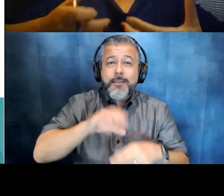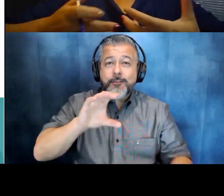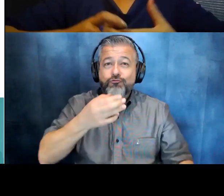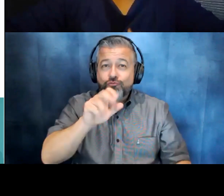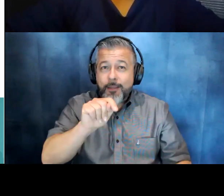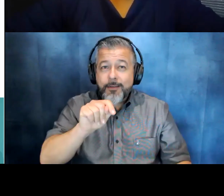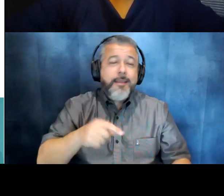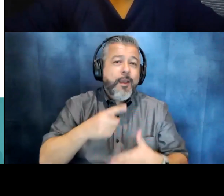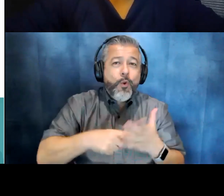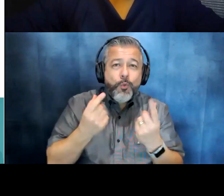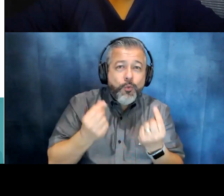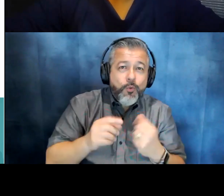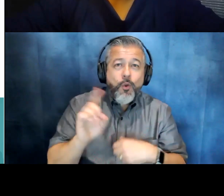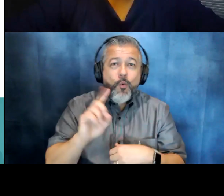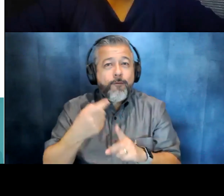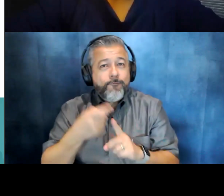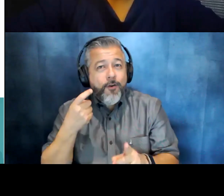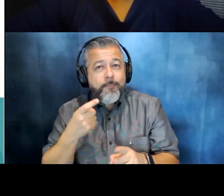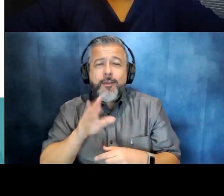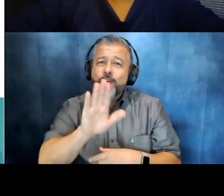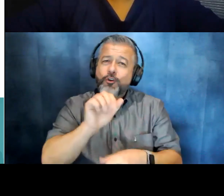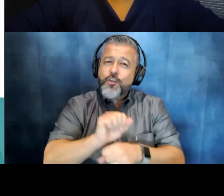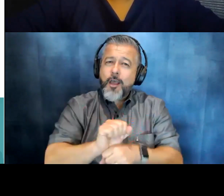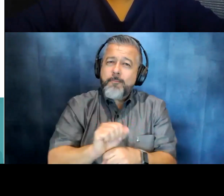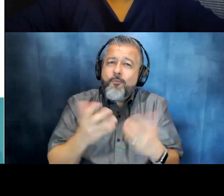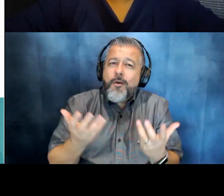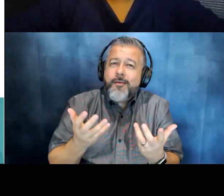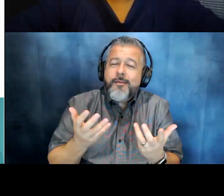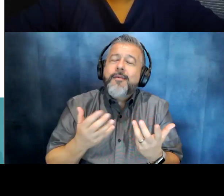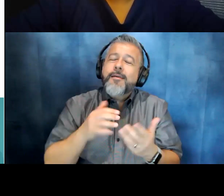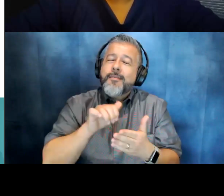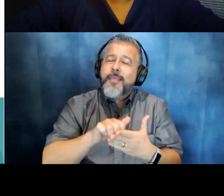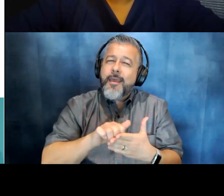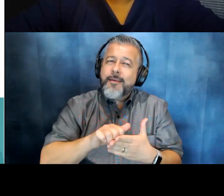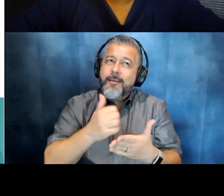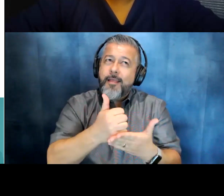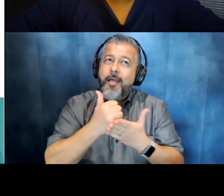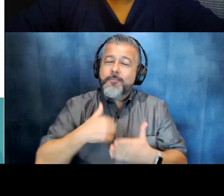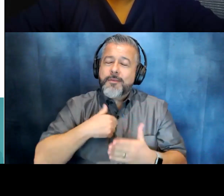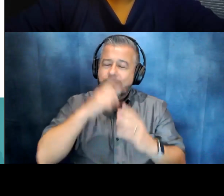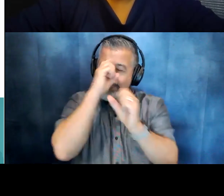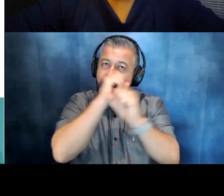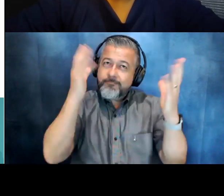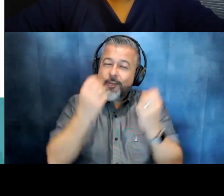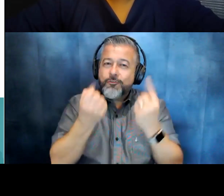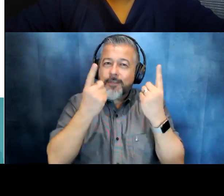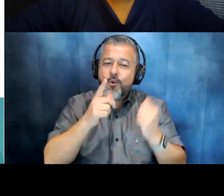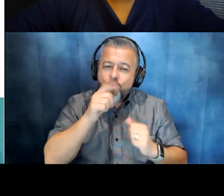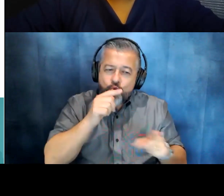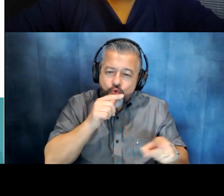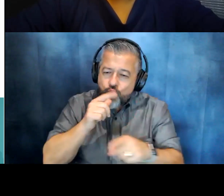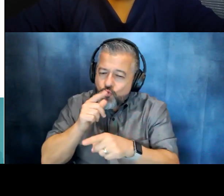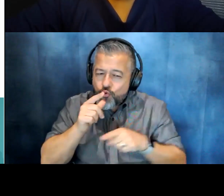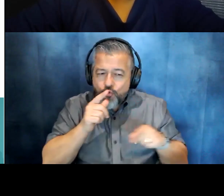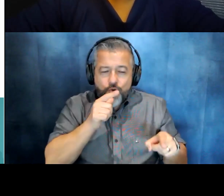of where you're from and what job you do. It helps us to understand our community and I think see the breadth and depth of the work going on